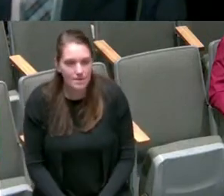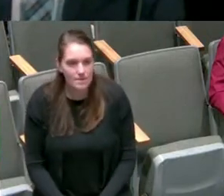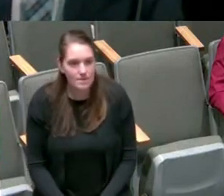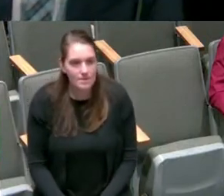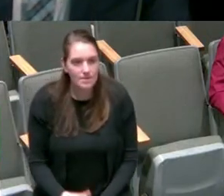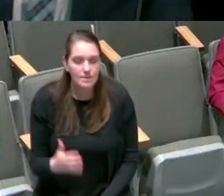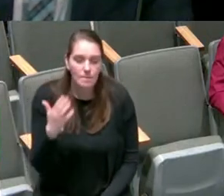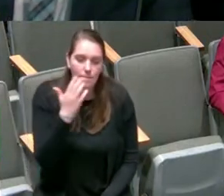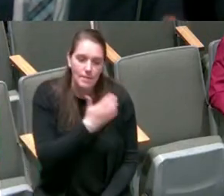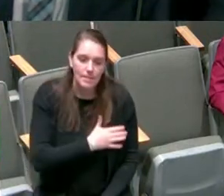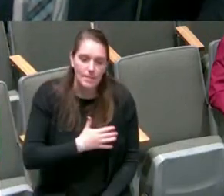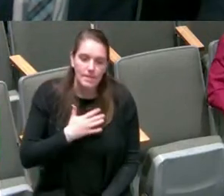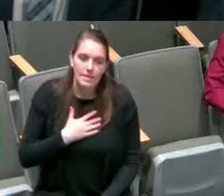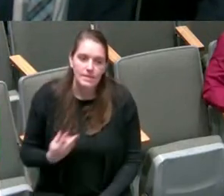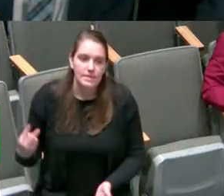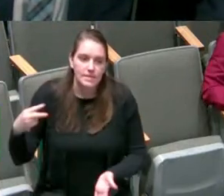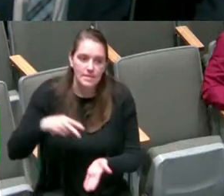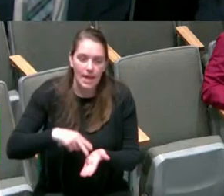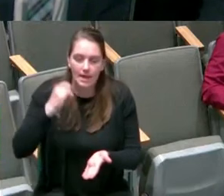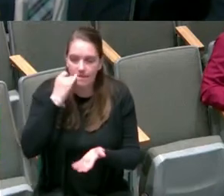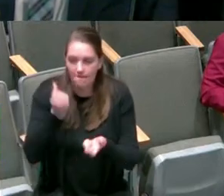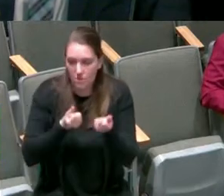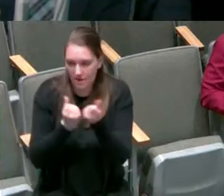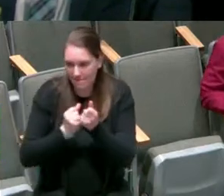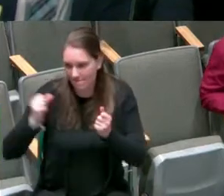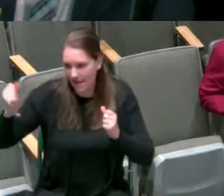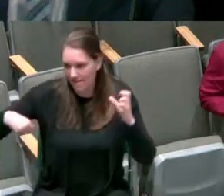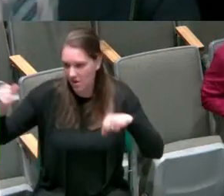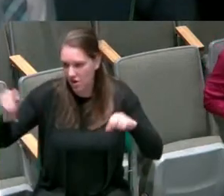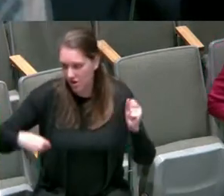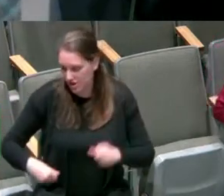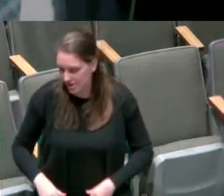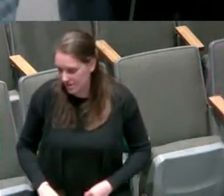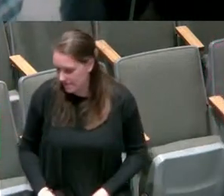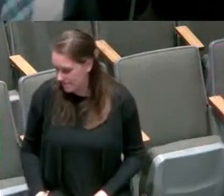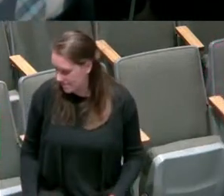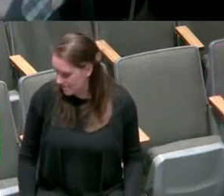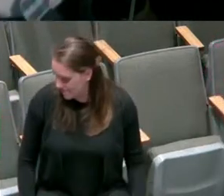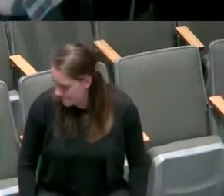please stand if you're an eye with and hold your